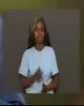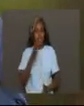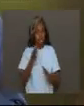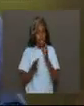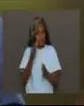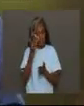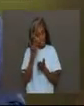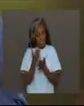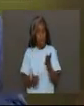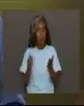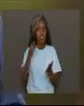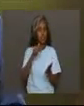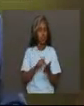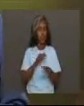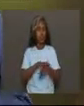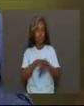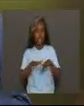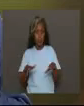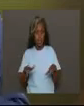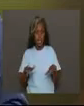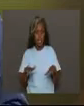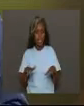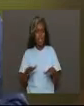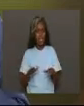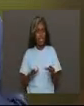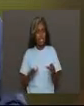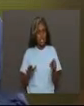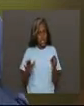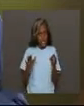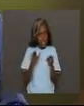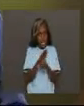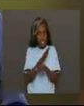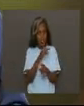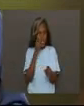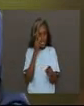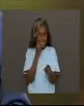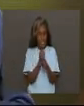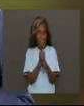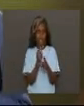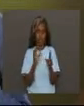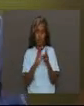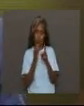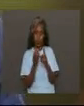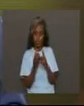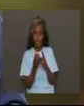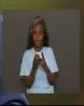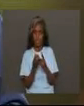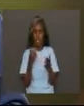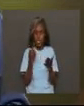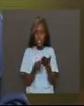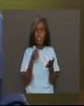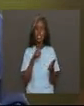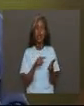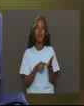If some of the points of the plane satisfy a certain condition, then these